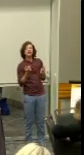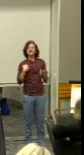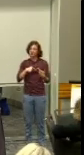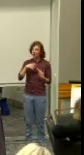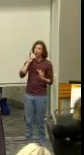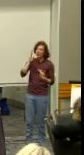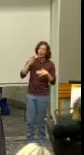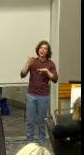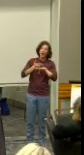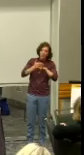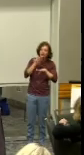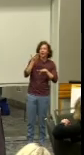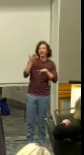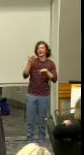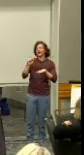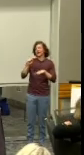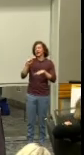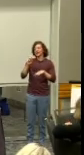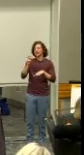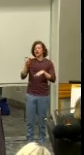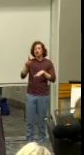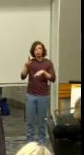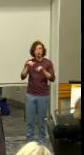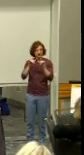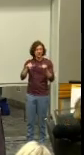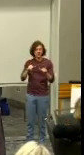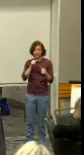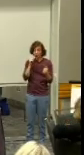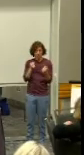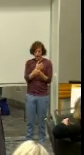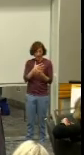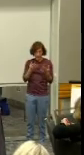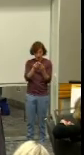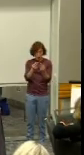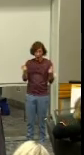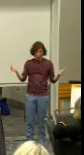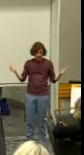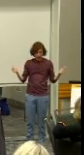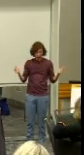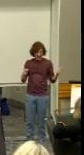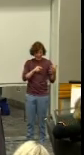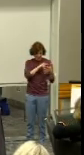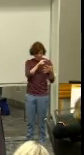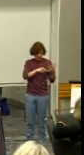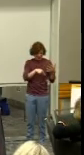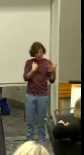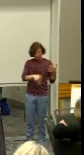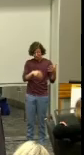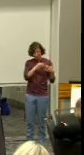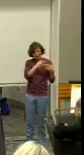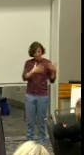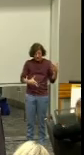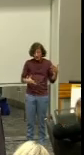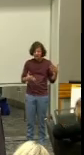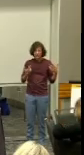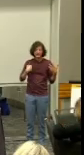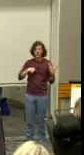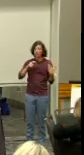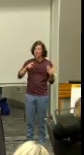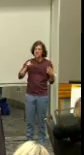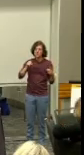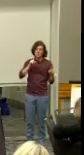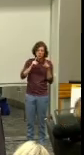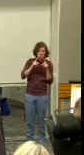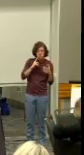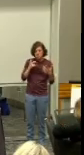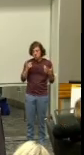system. So not everything went away. And those are very costly and I mean, we had to talk through how then